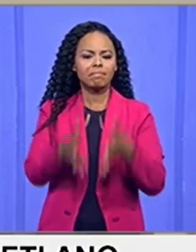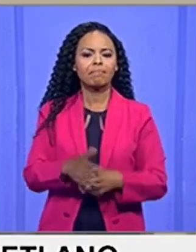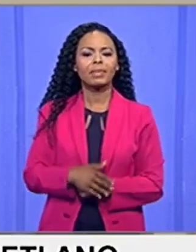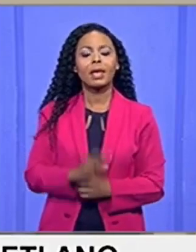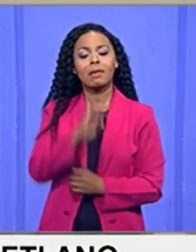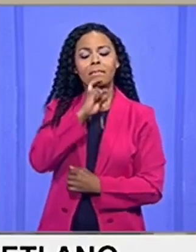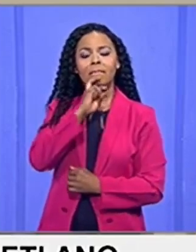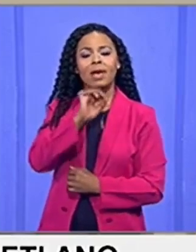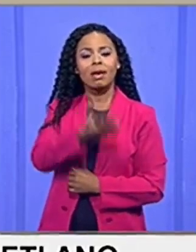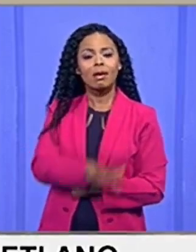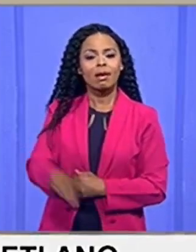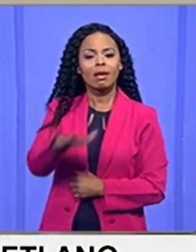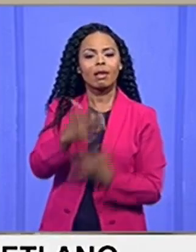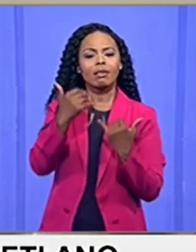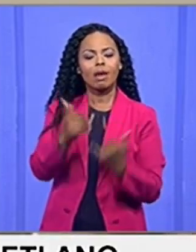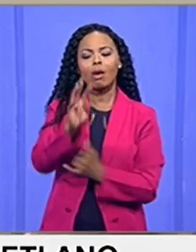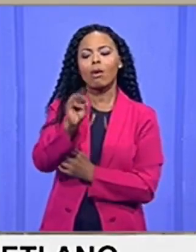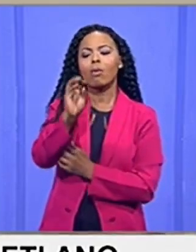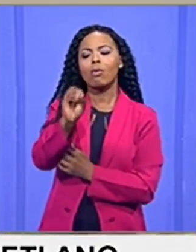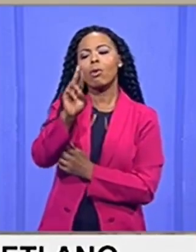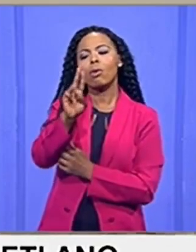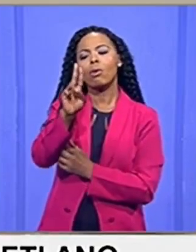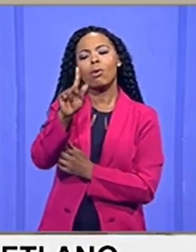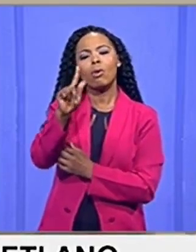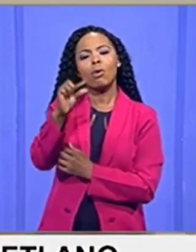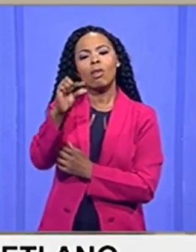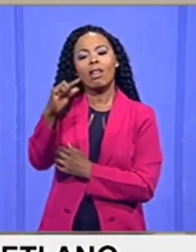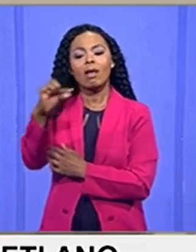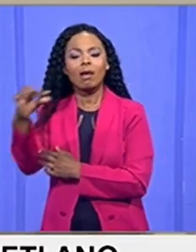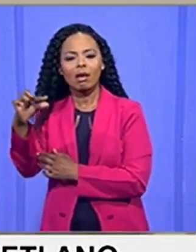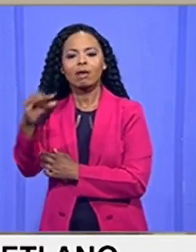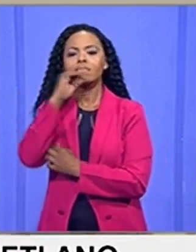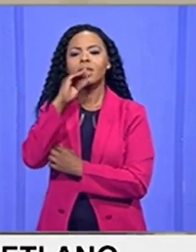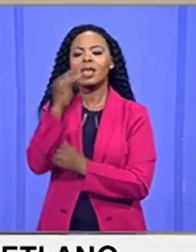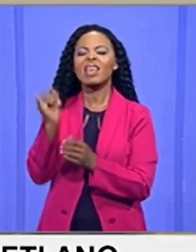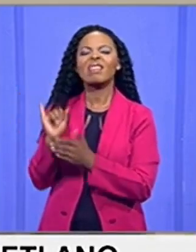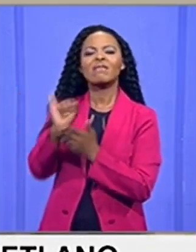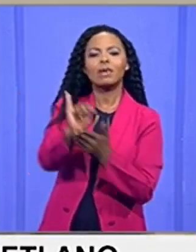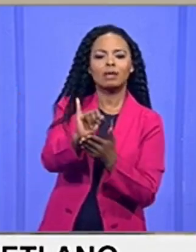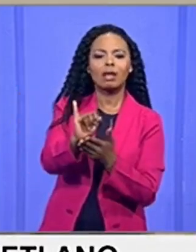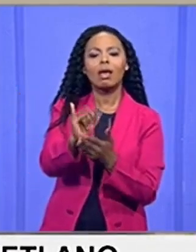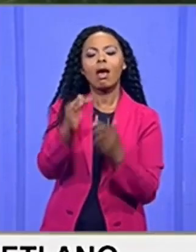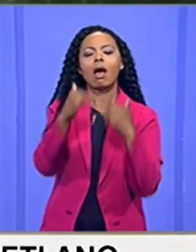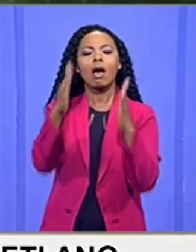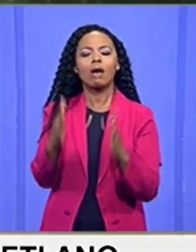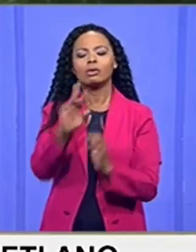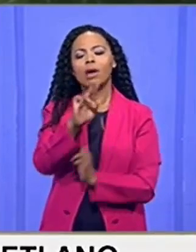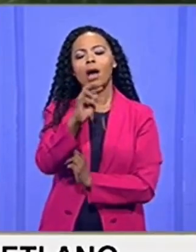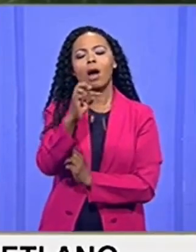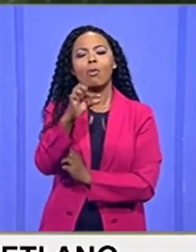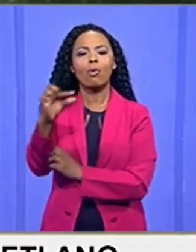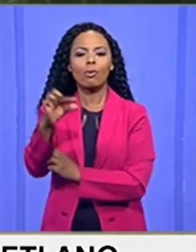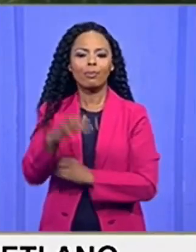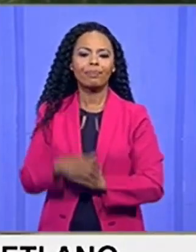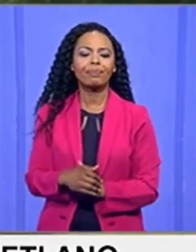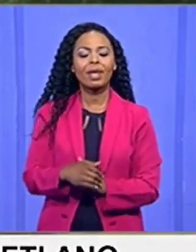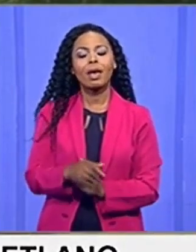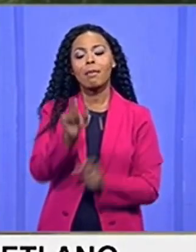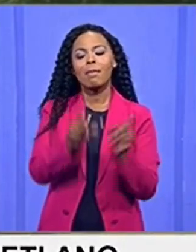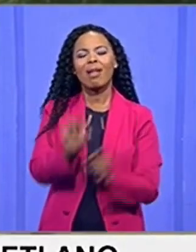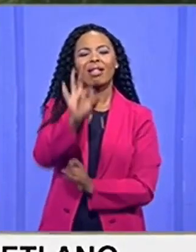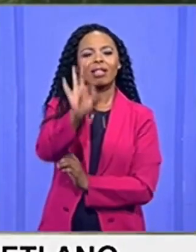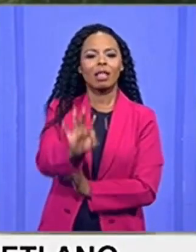Moruleng is vested in the ruling family of Pilar or the house of Ramon. Go na le batho ba le